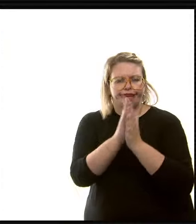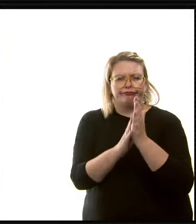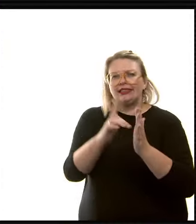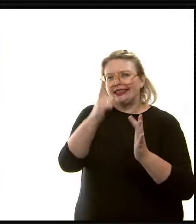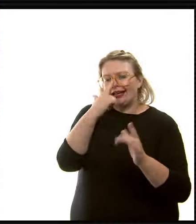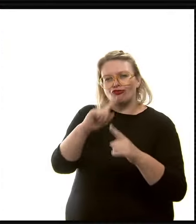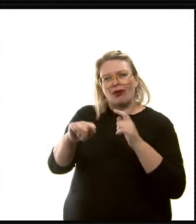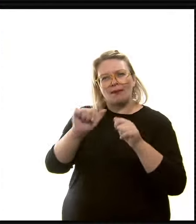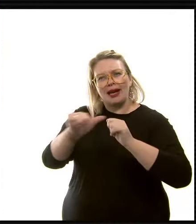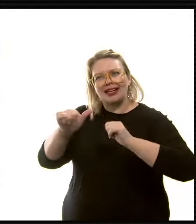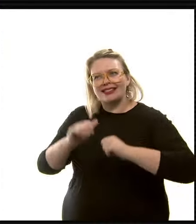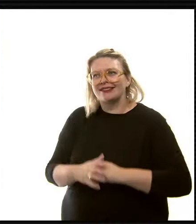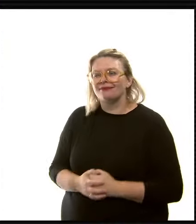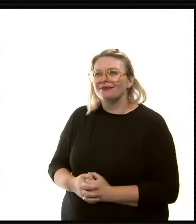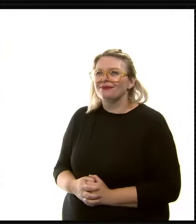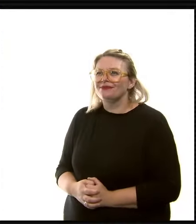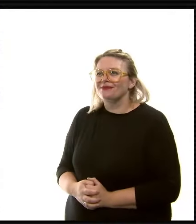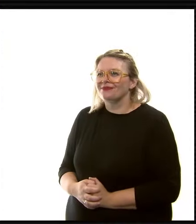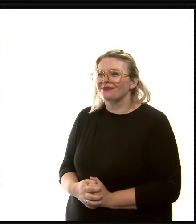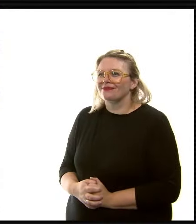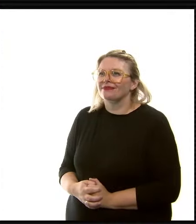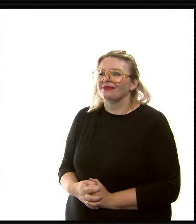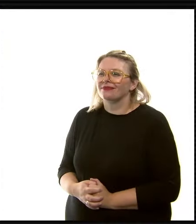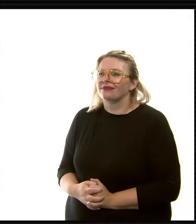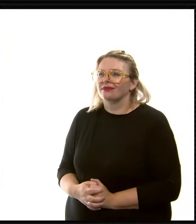we shall start with a trunk. Perfect.